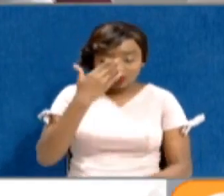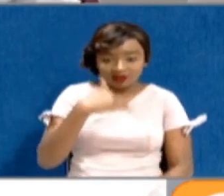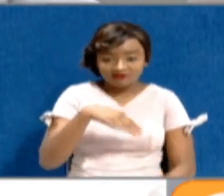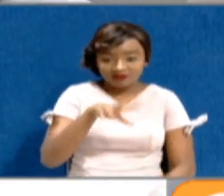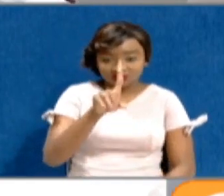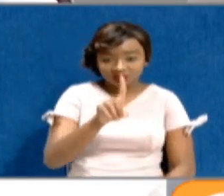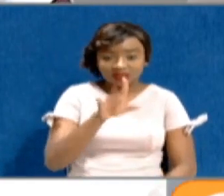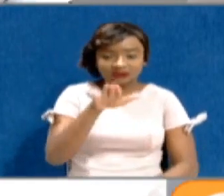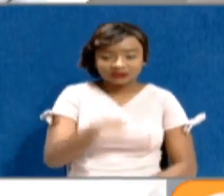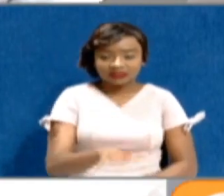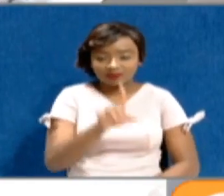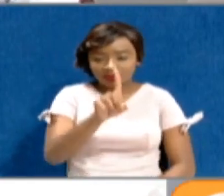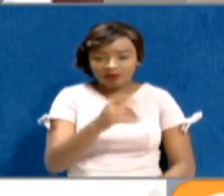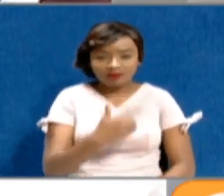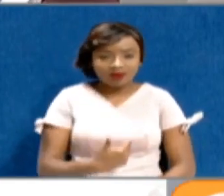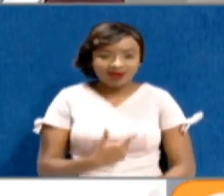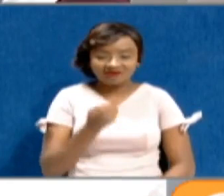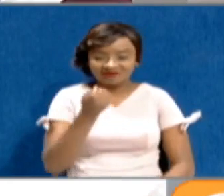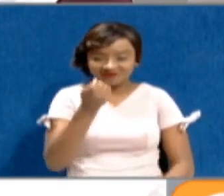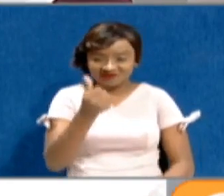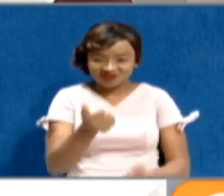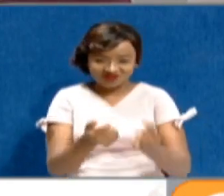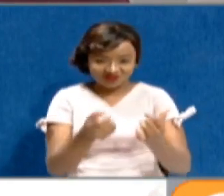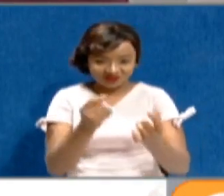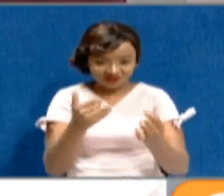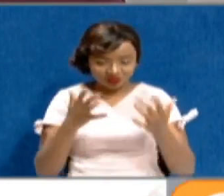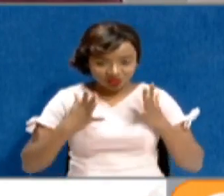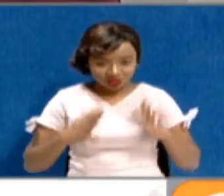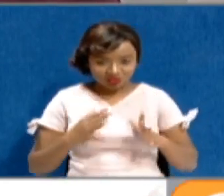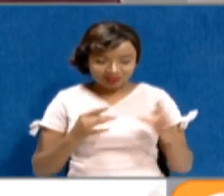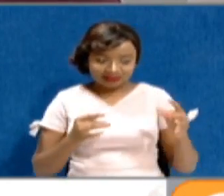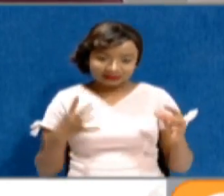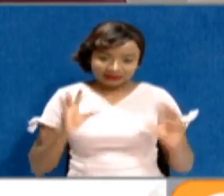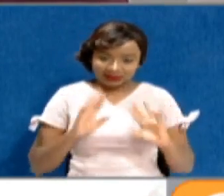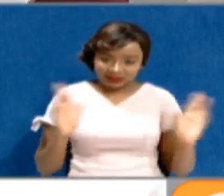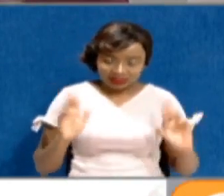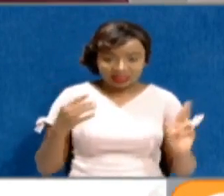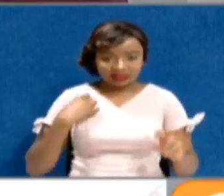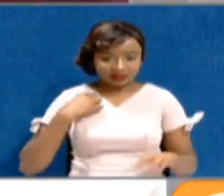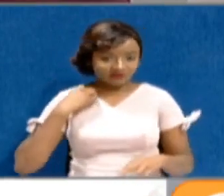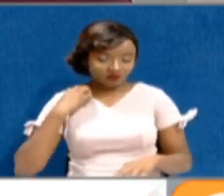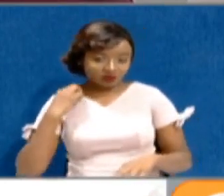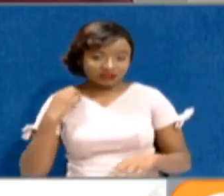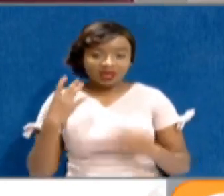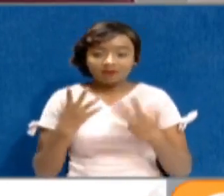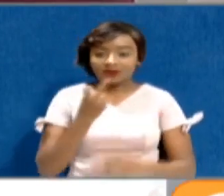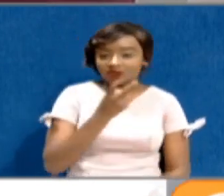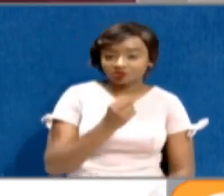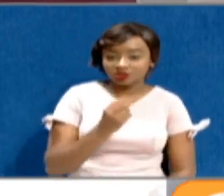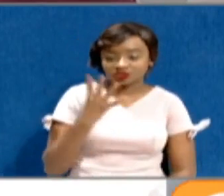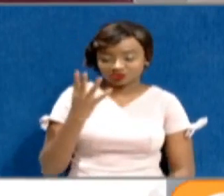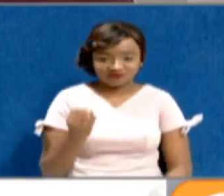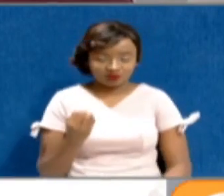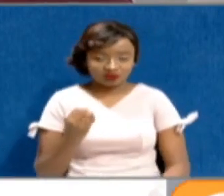1, you have typically few human beings volunteers, about 20 to 40 humans that you are testing this on.